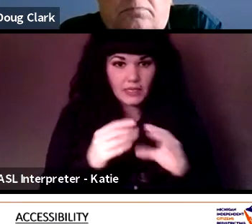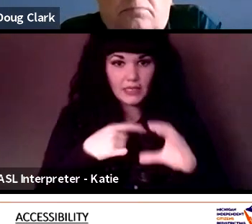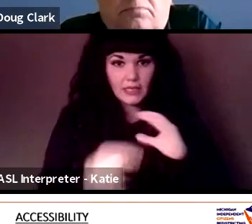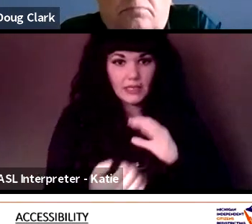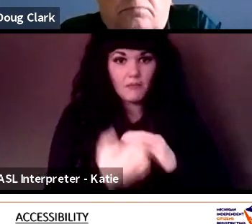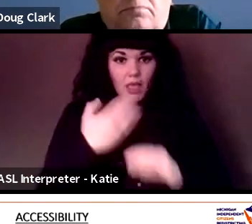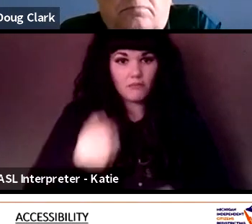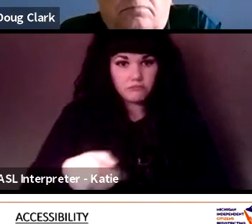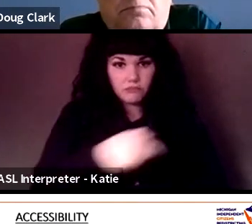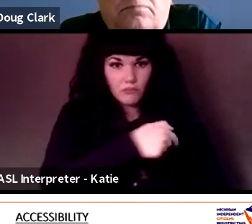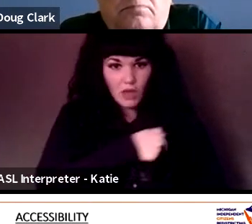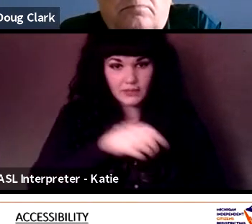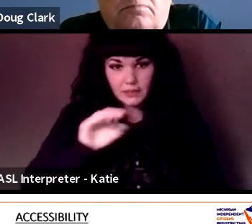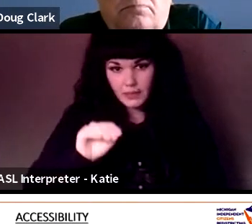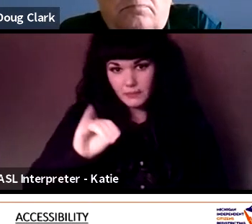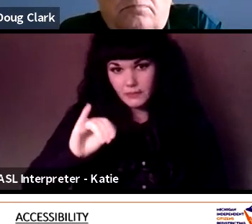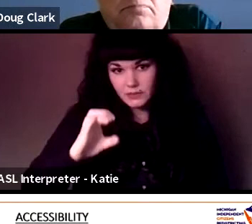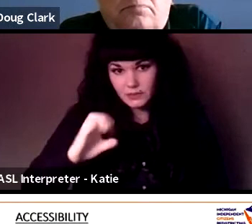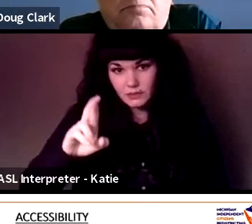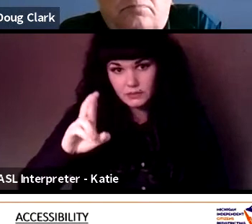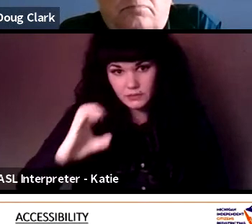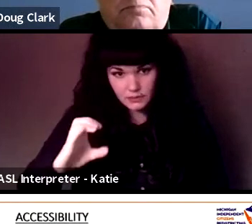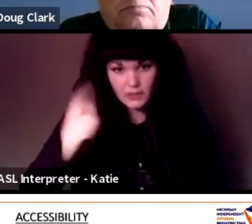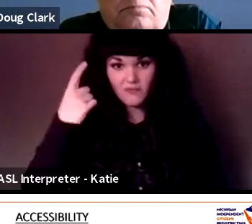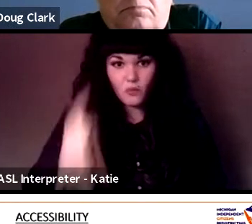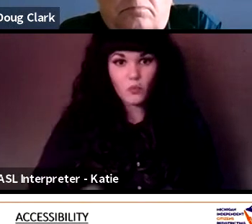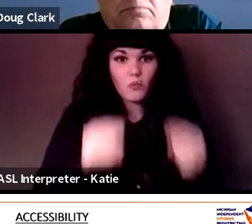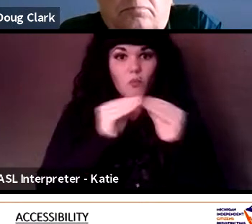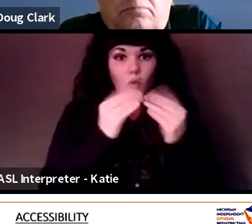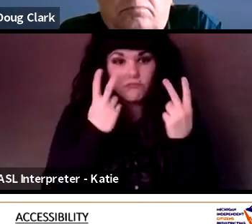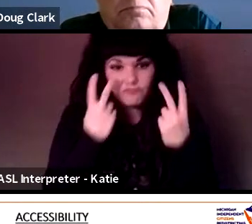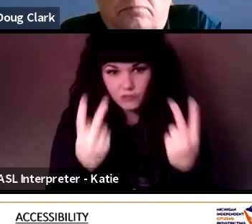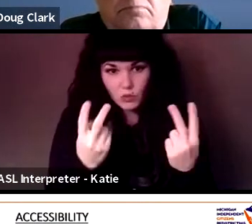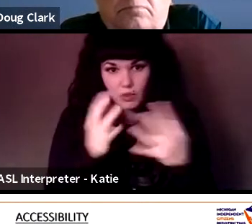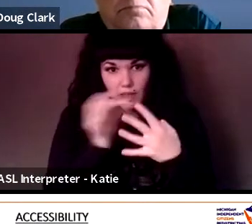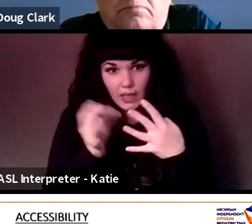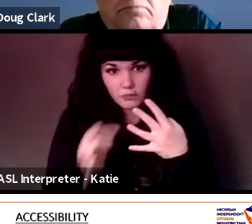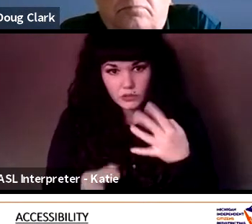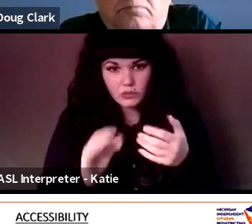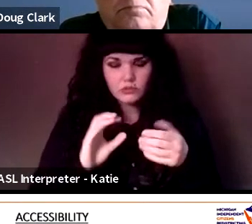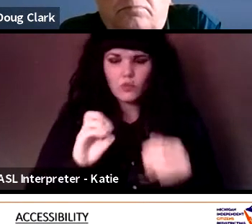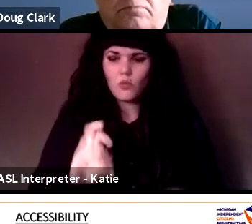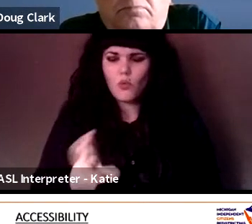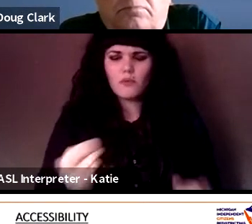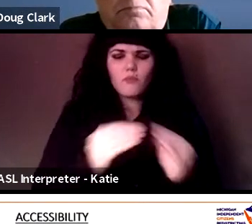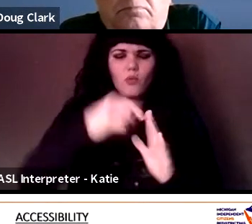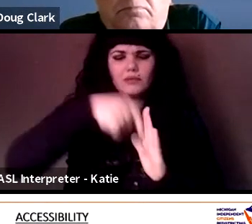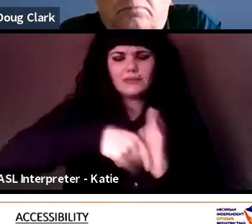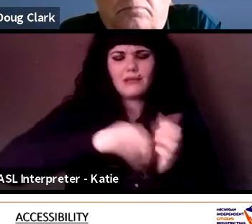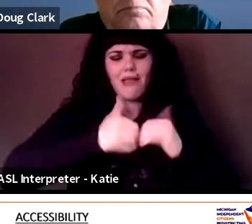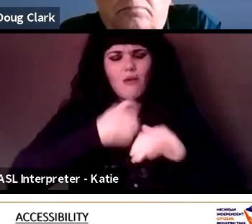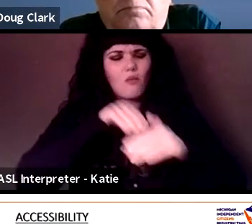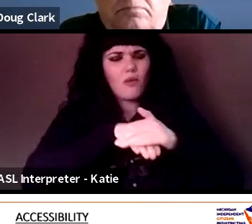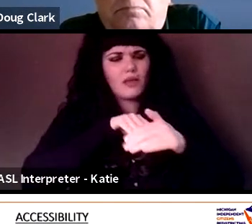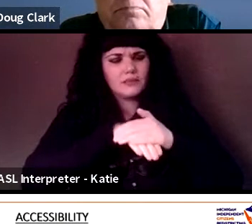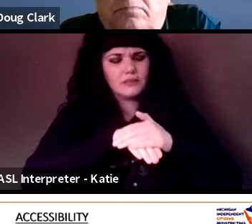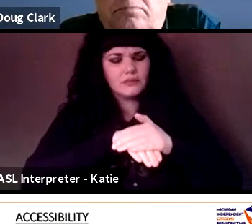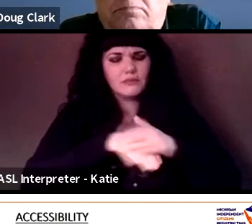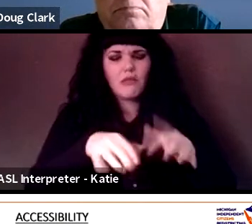redistricting@michigan.gov for additional viewing options or details on accessing language translation services for this